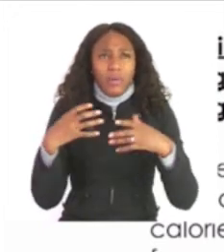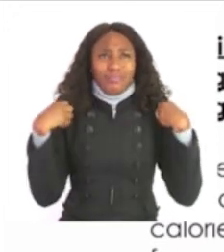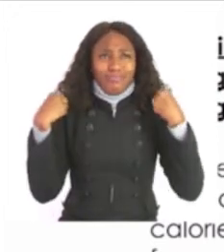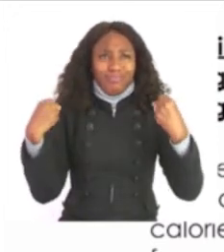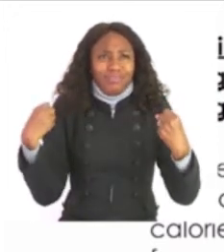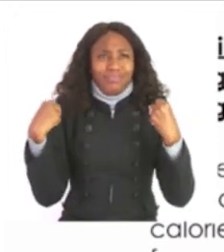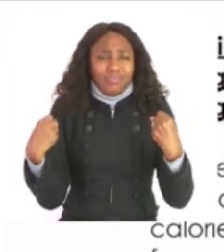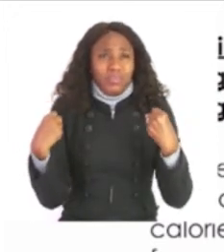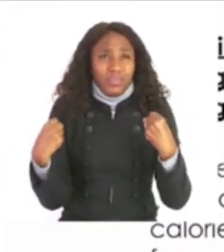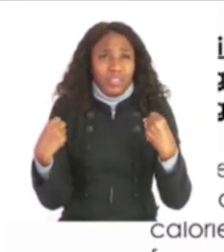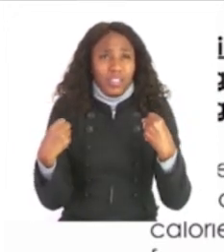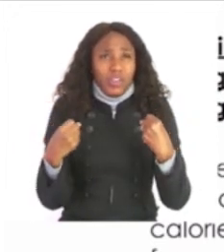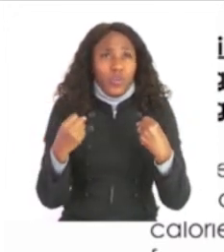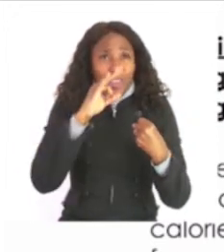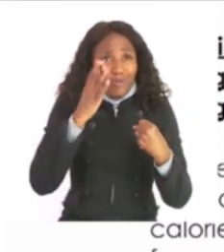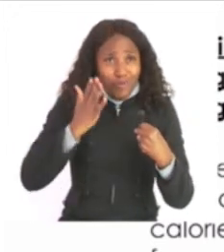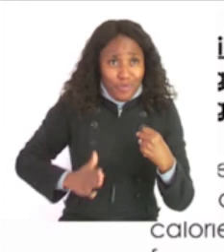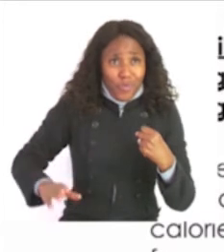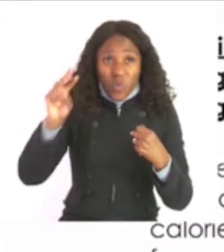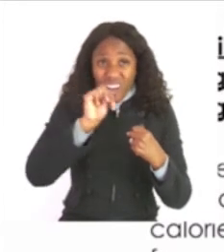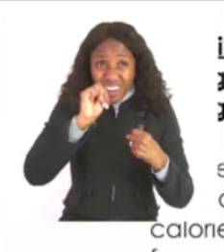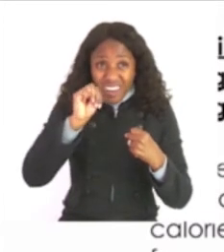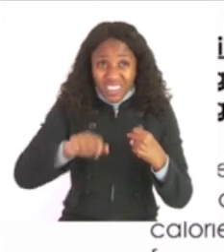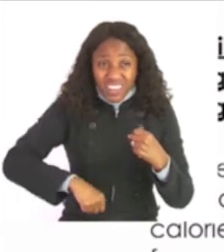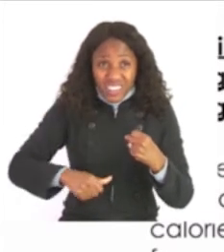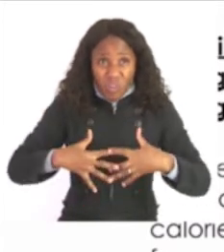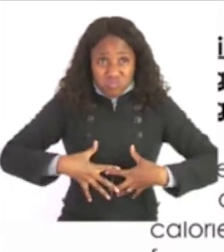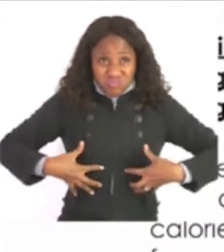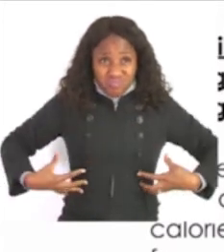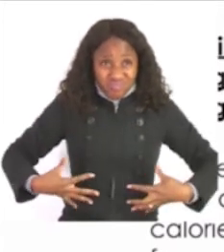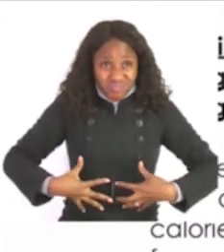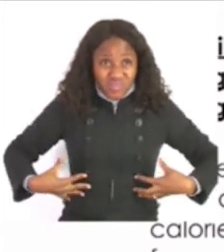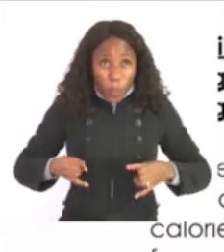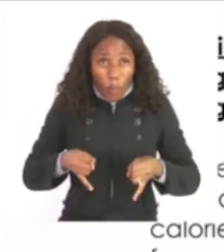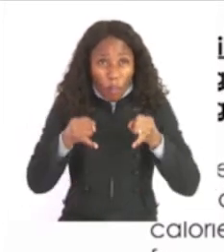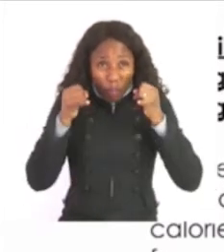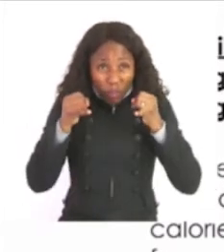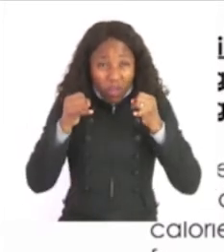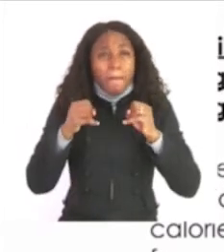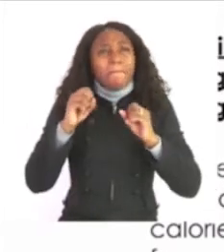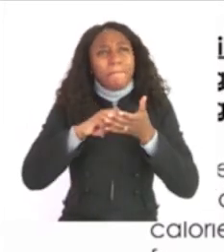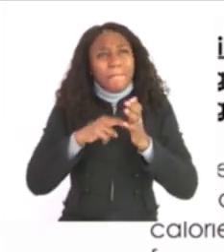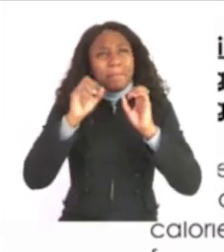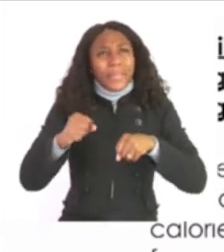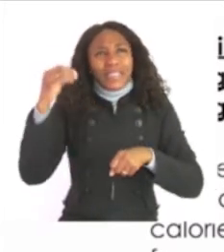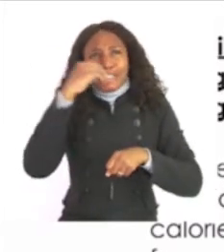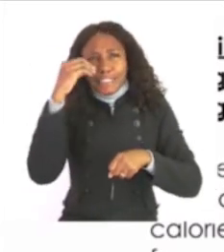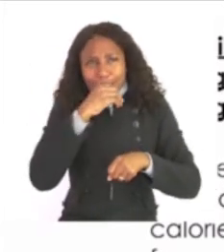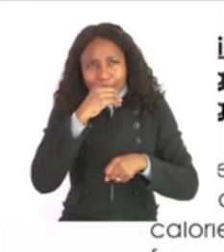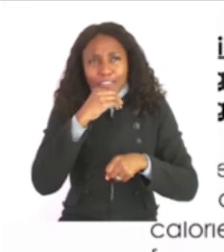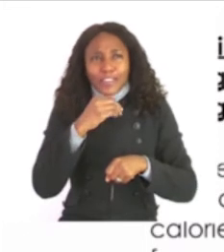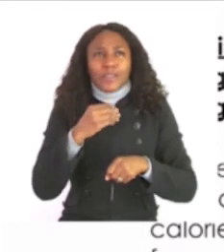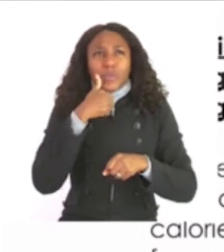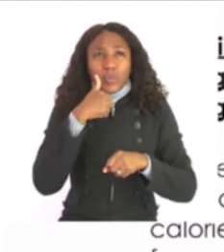order for you to prevent marasmus, you must eat a food that provides you with energy, and you must